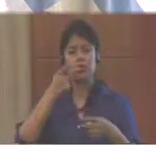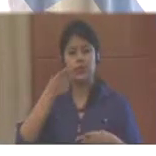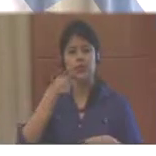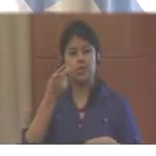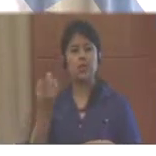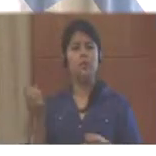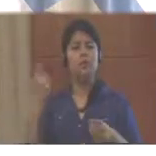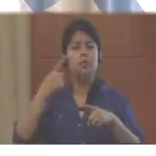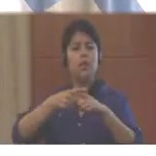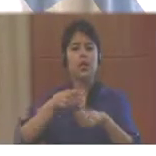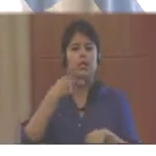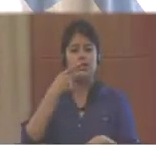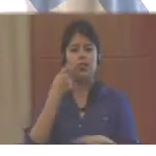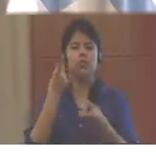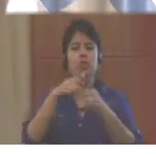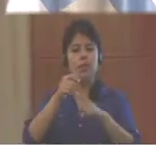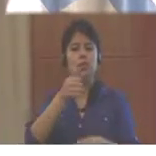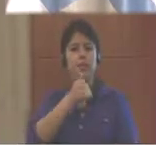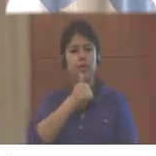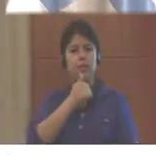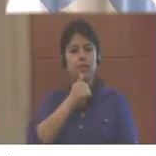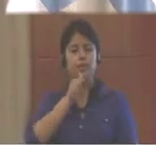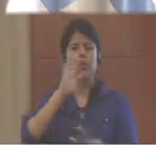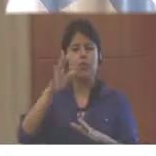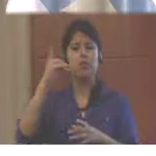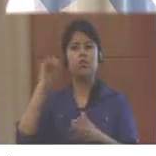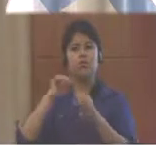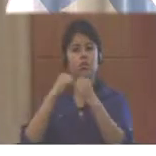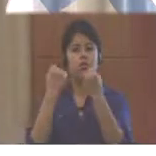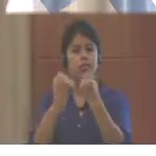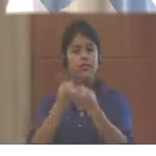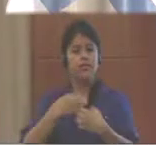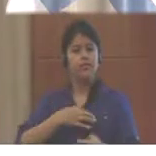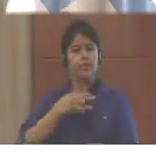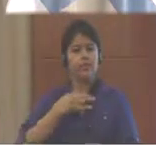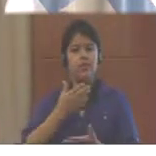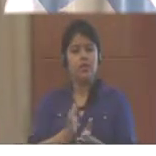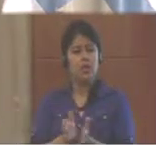organizations, private institutions, and civil society in general.